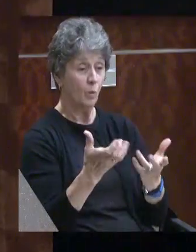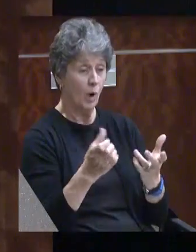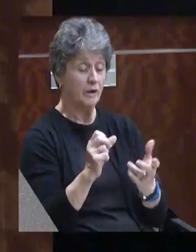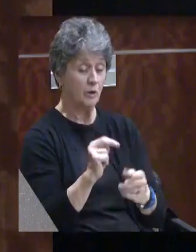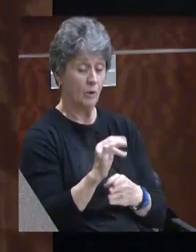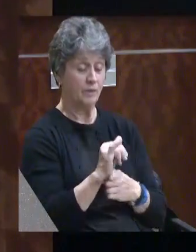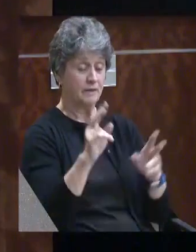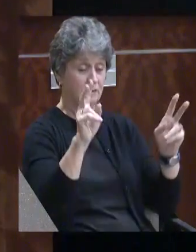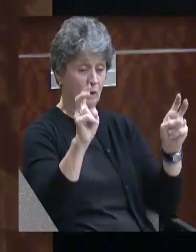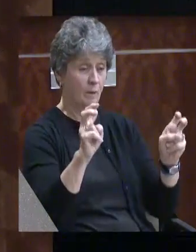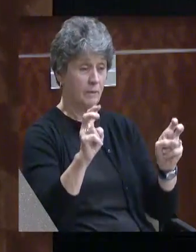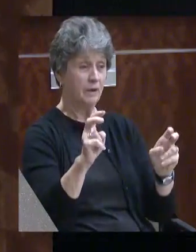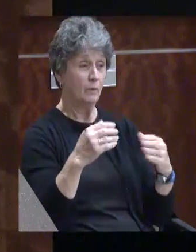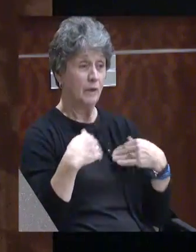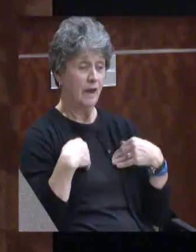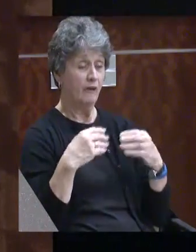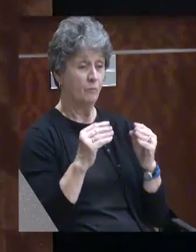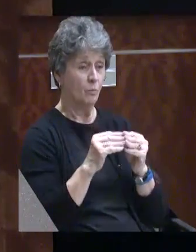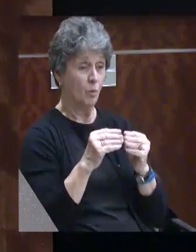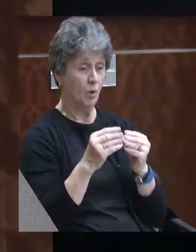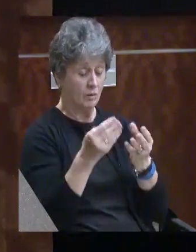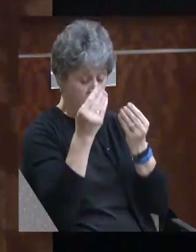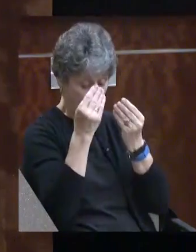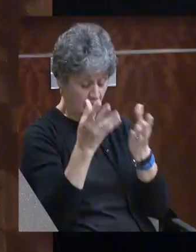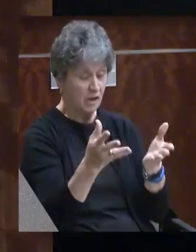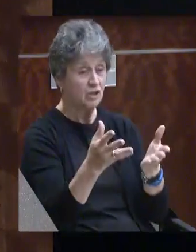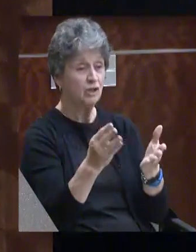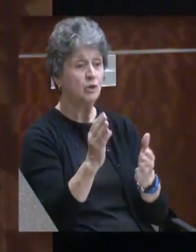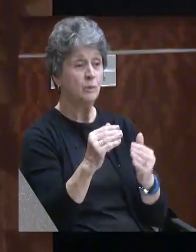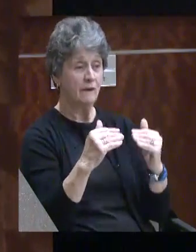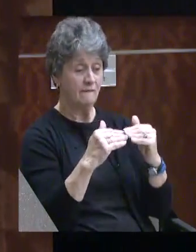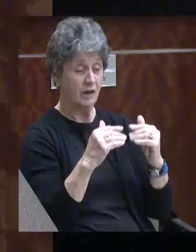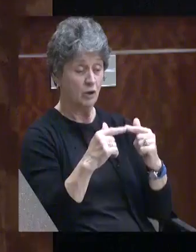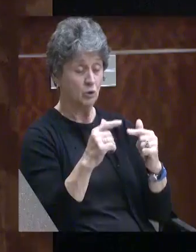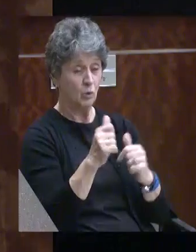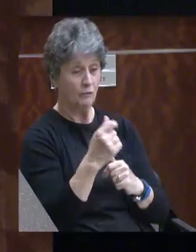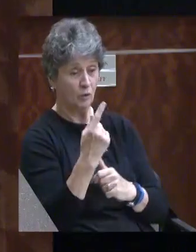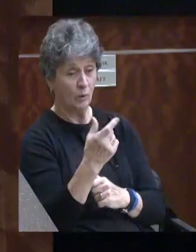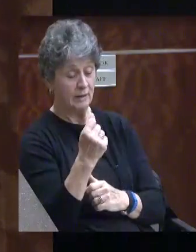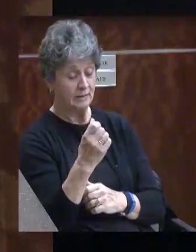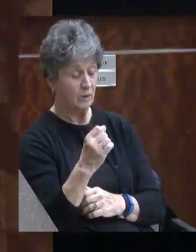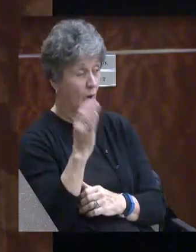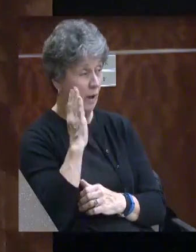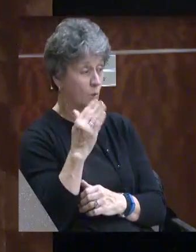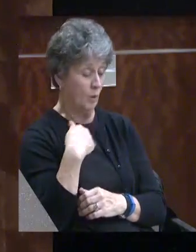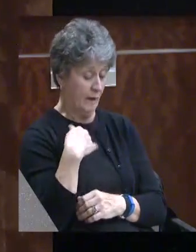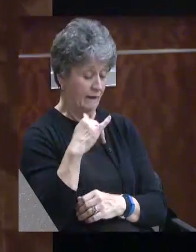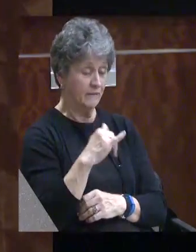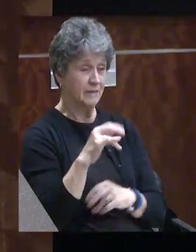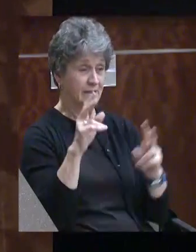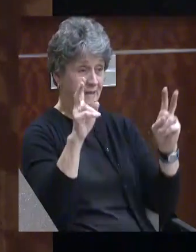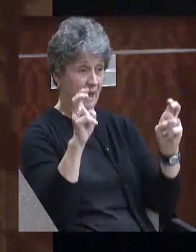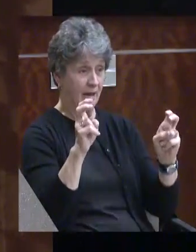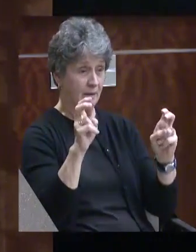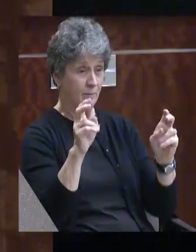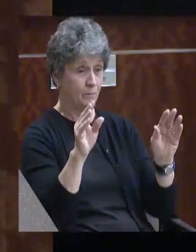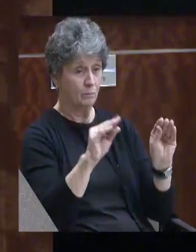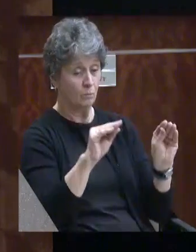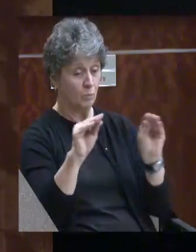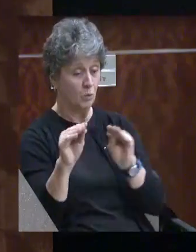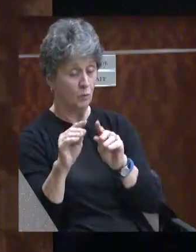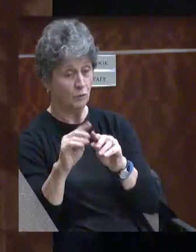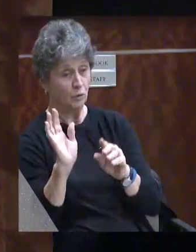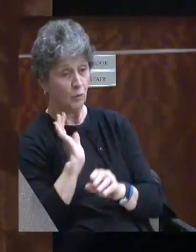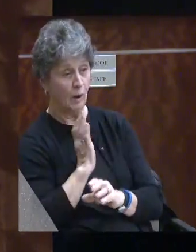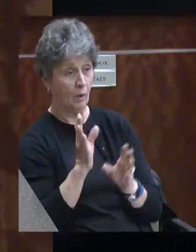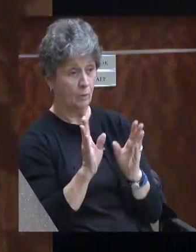more notifications that we want in order to be fair with everyone. So I'm going to have this item pushed over to our meeting